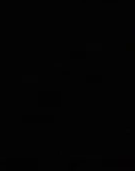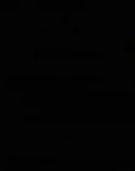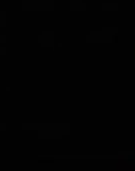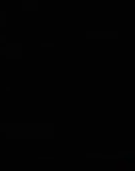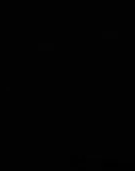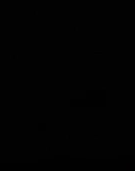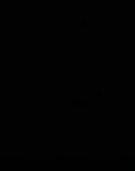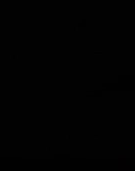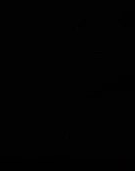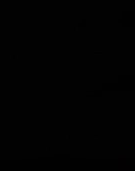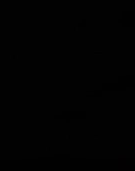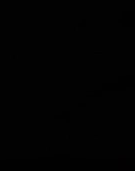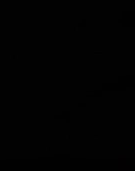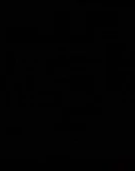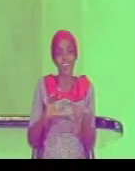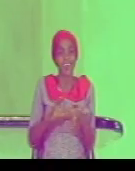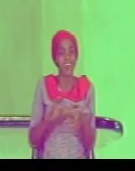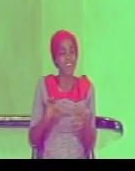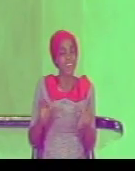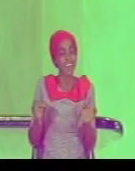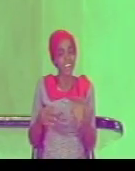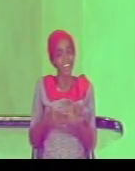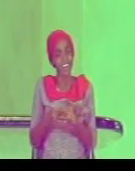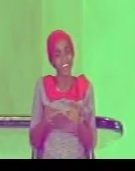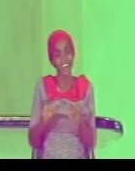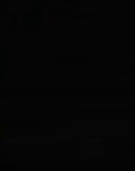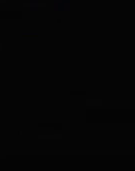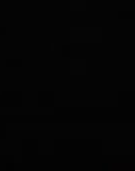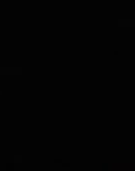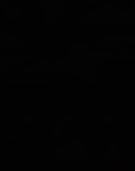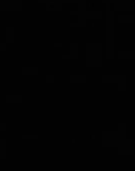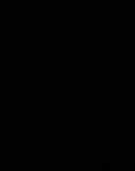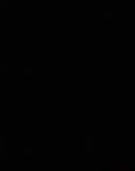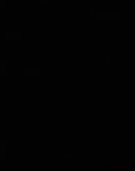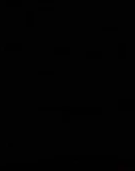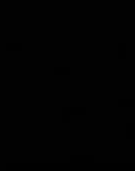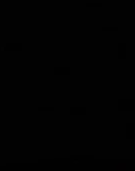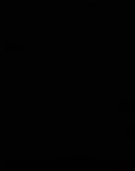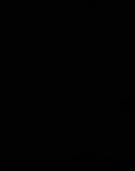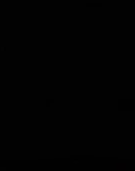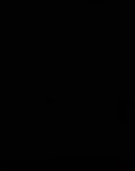God? Yes, your story.